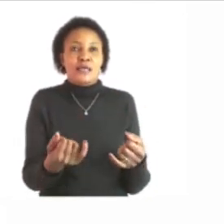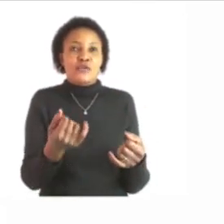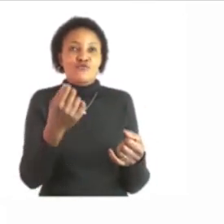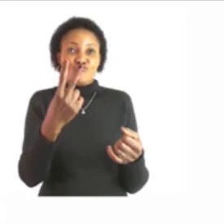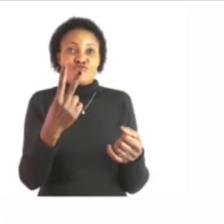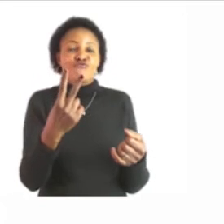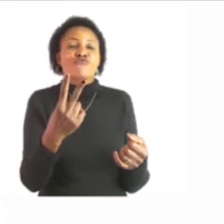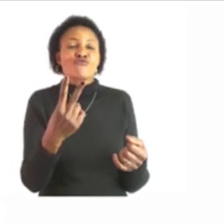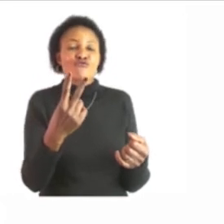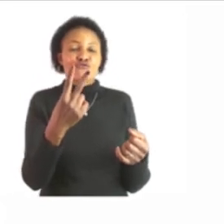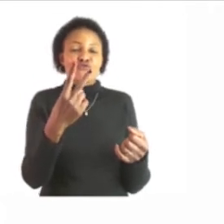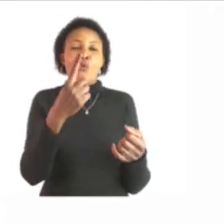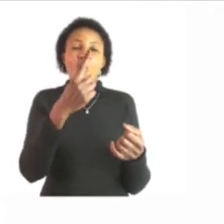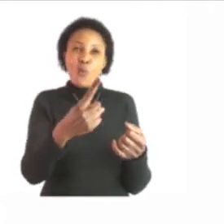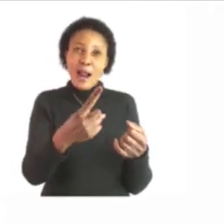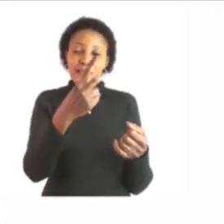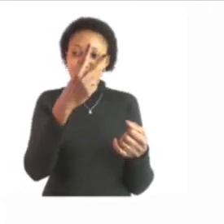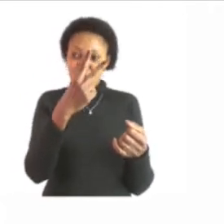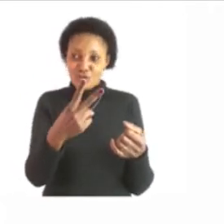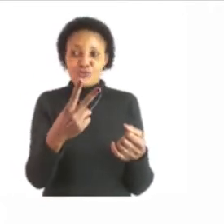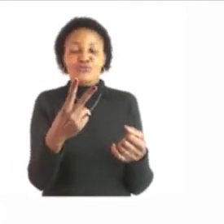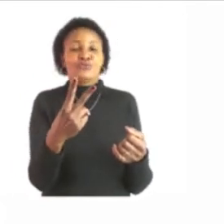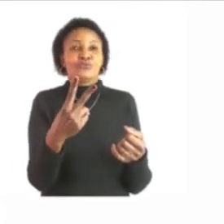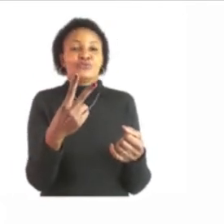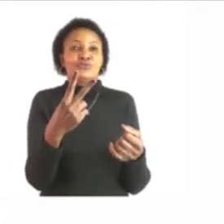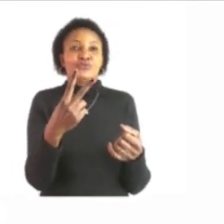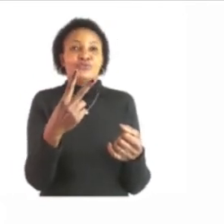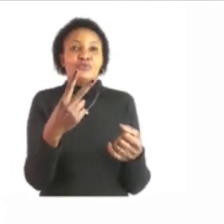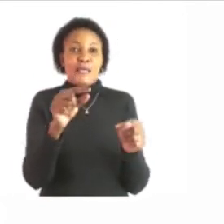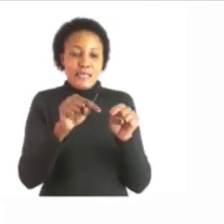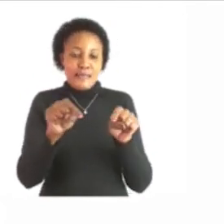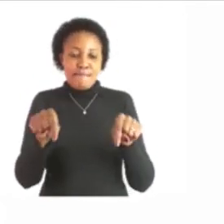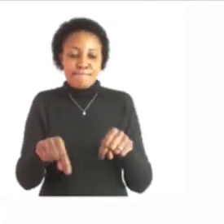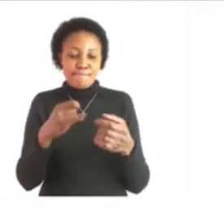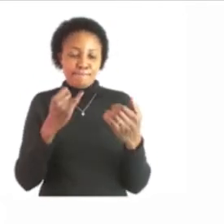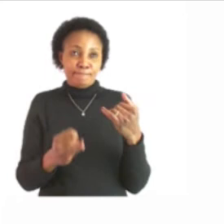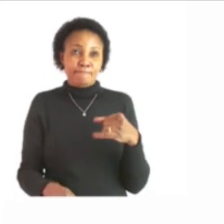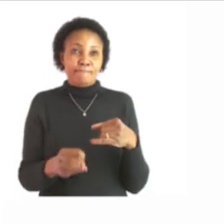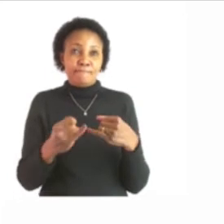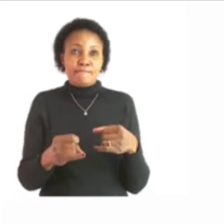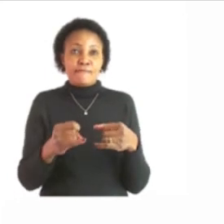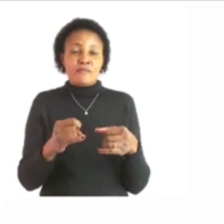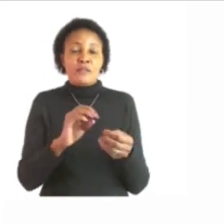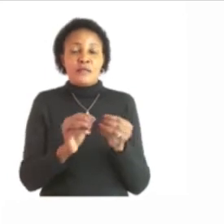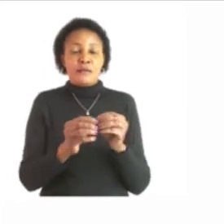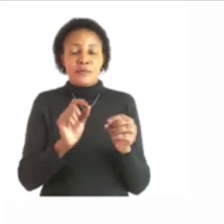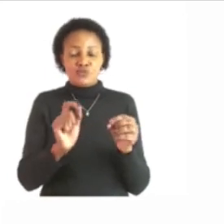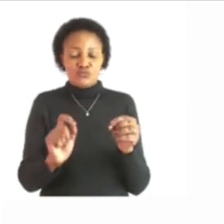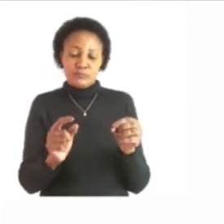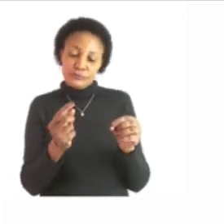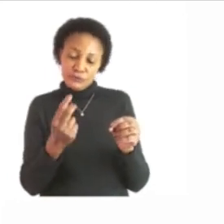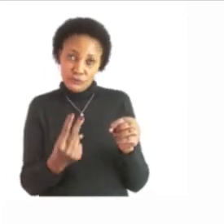2. 1, 2. So now the last block, write number 2 in that